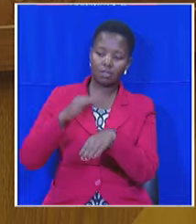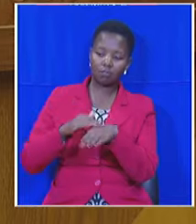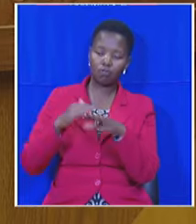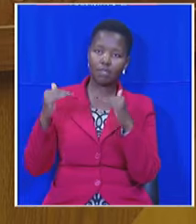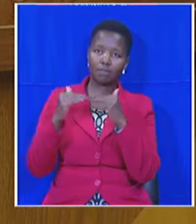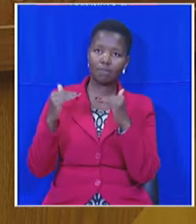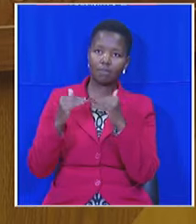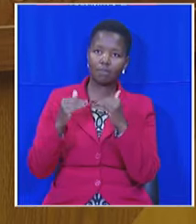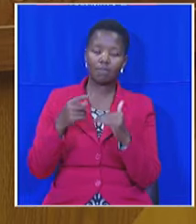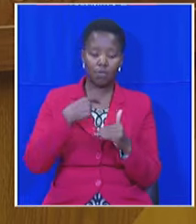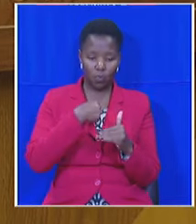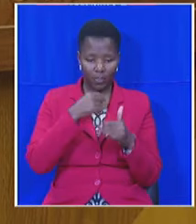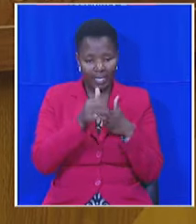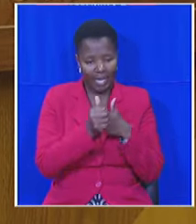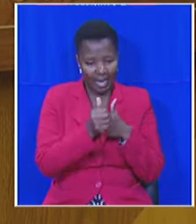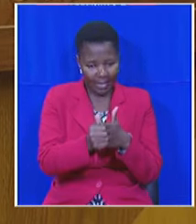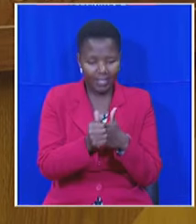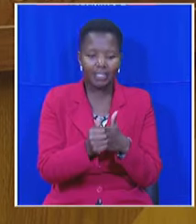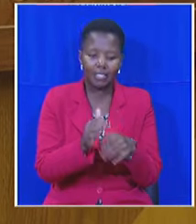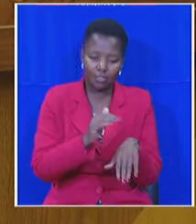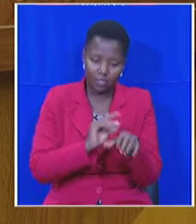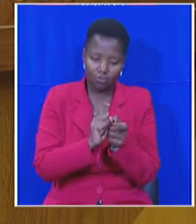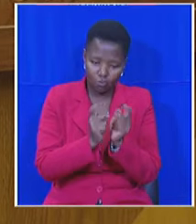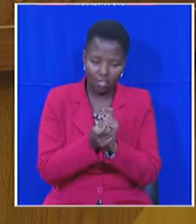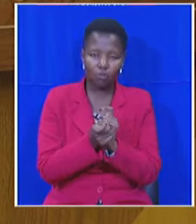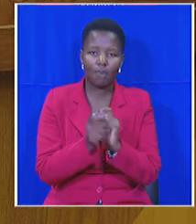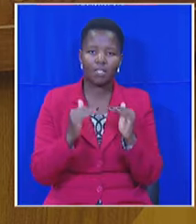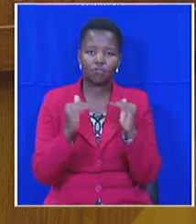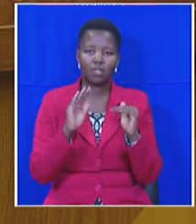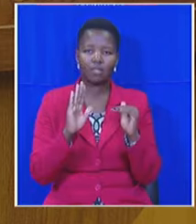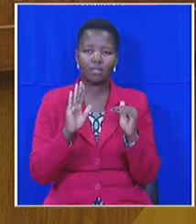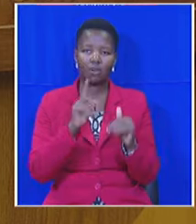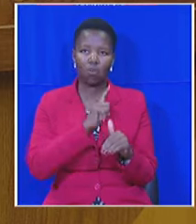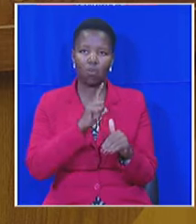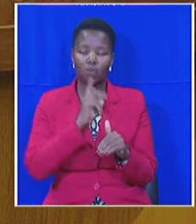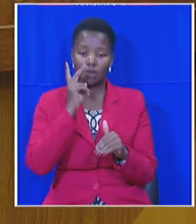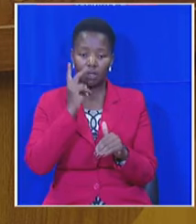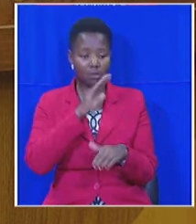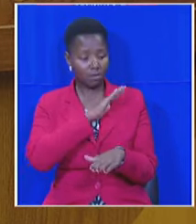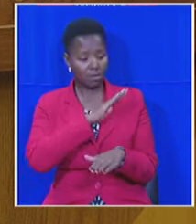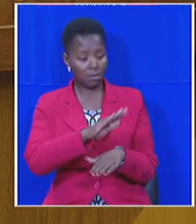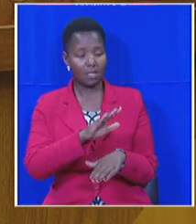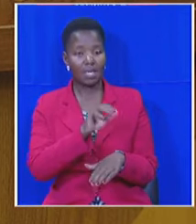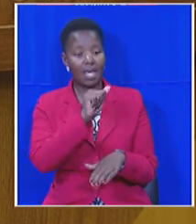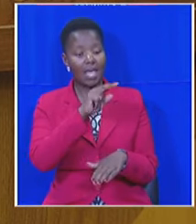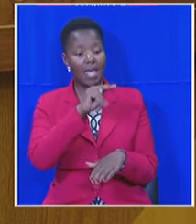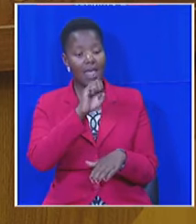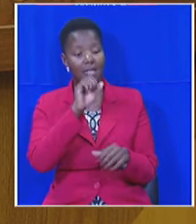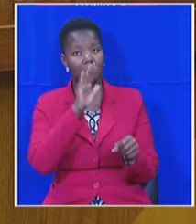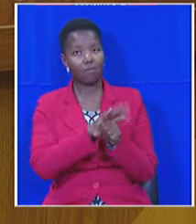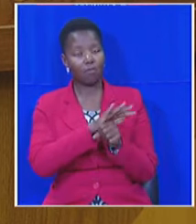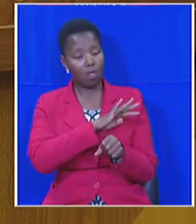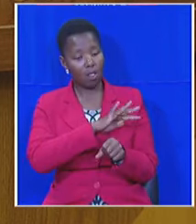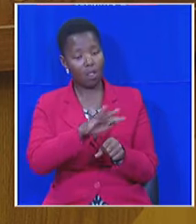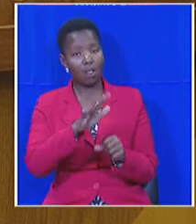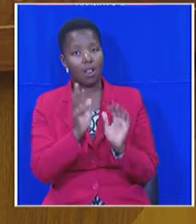will remain champions of transformation because you can see the benches in the ANC side, that they